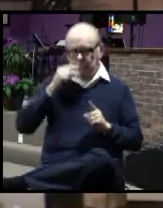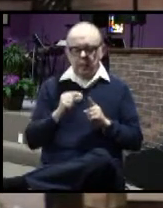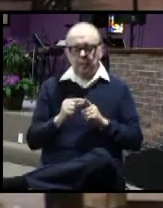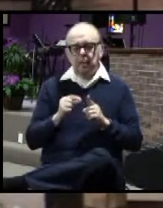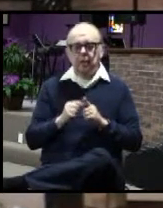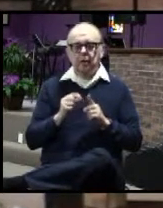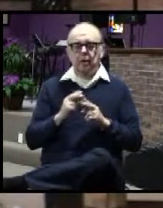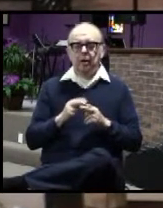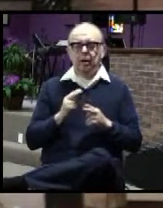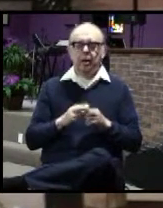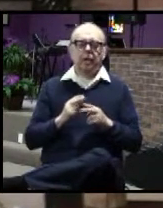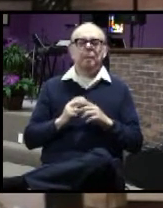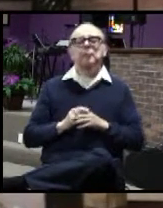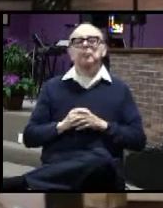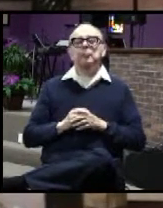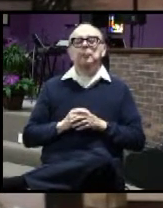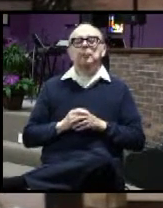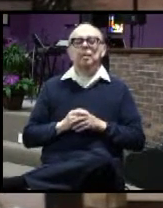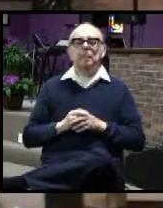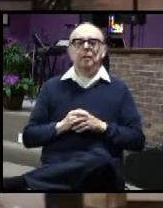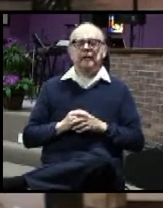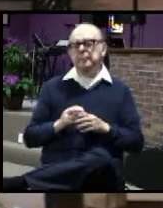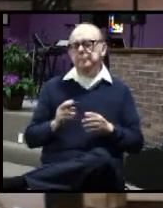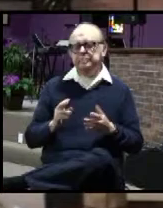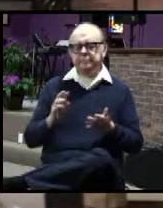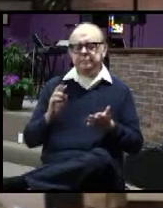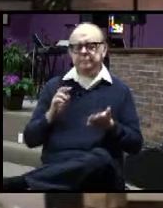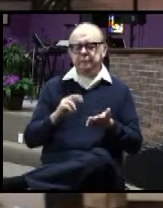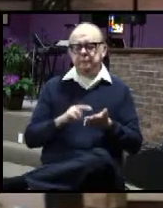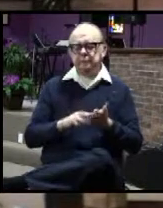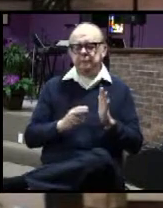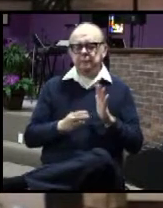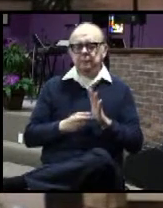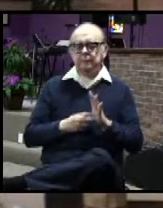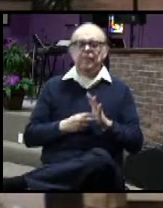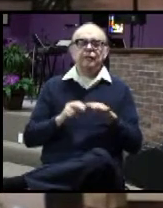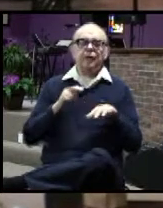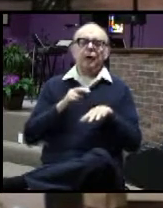called ostrakonos, which literally means earthenware.